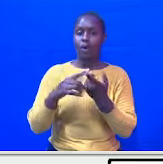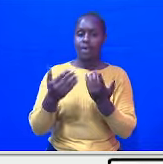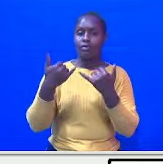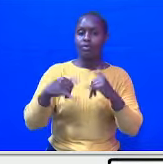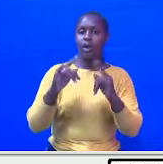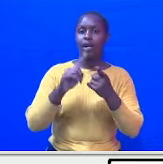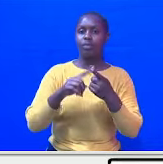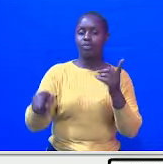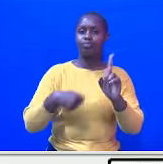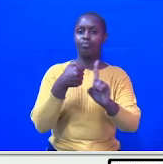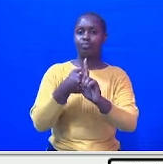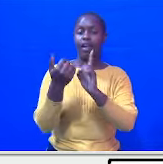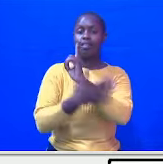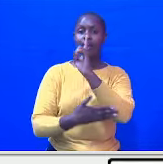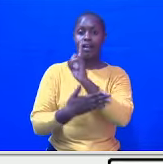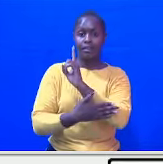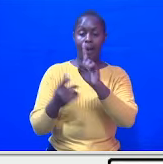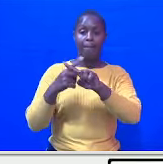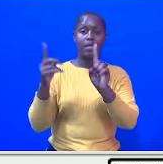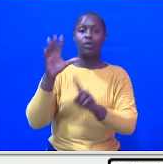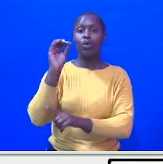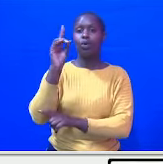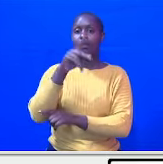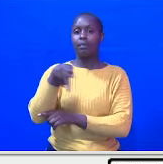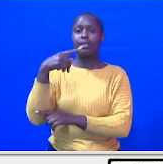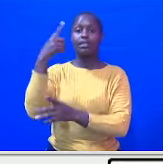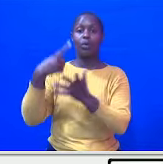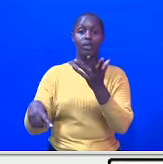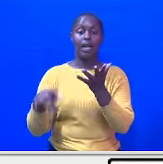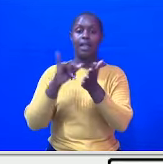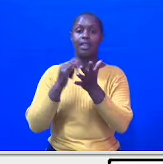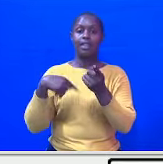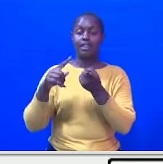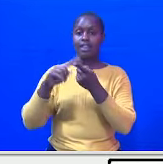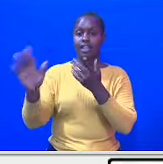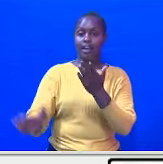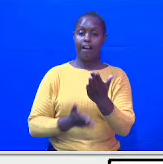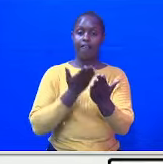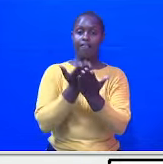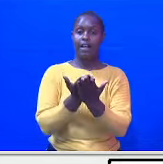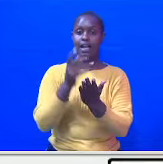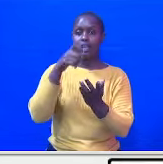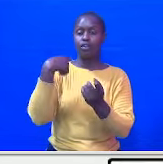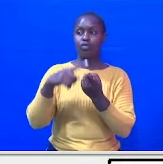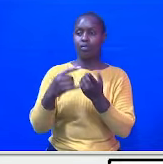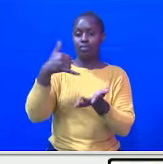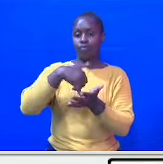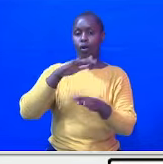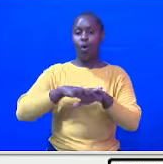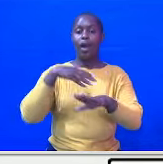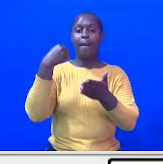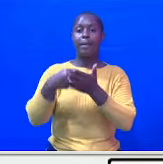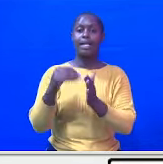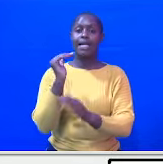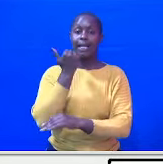felony. Further, the ODPP directed that an inquiry file to be opened on money laundering and financial